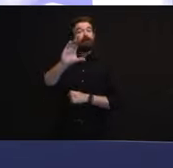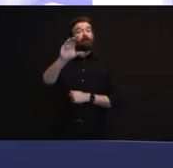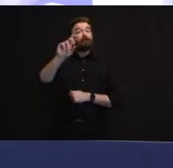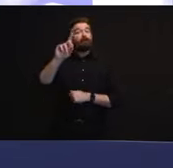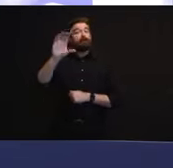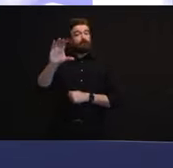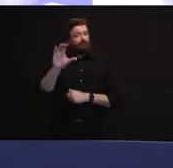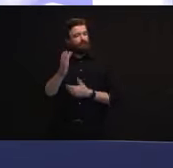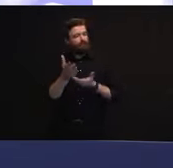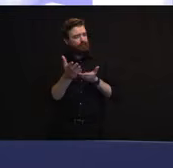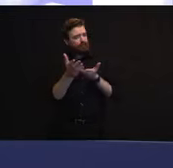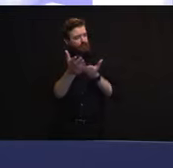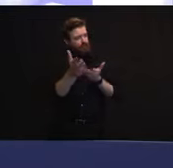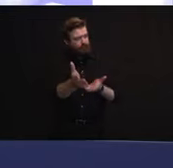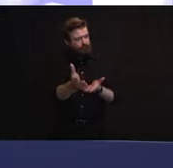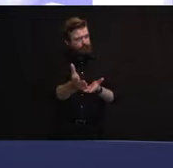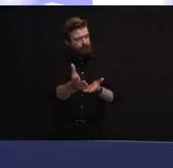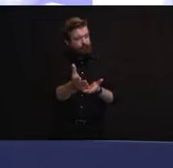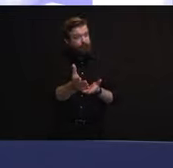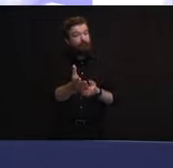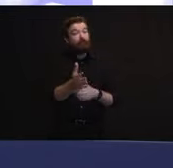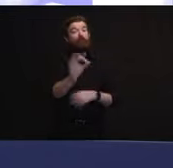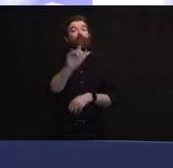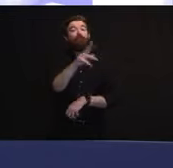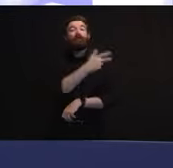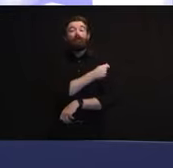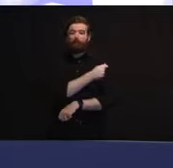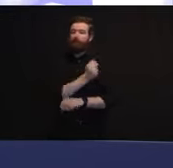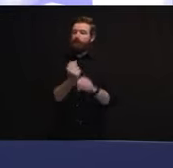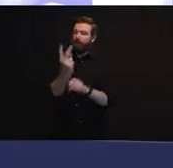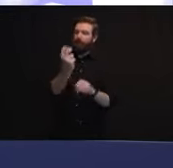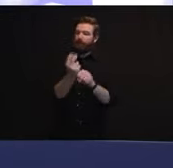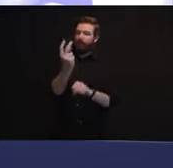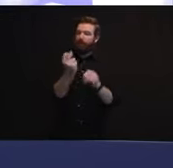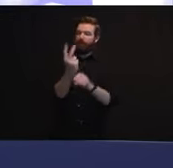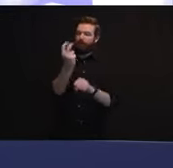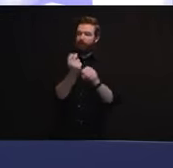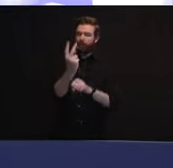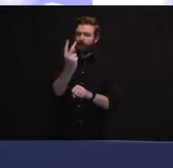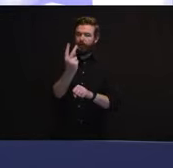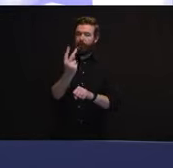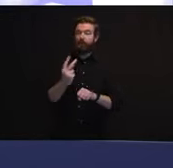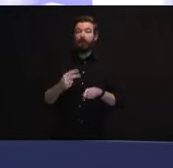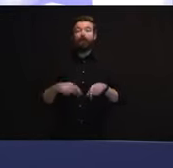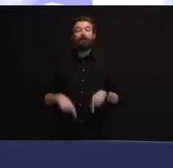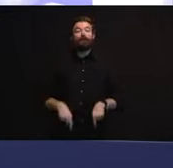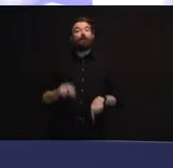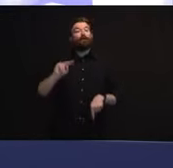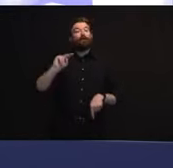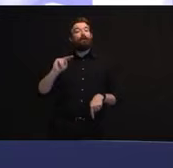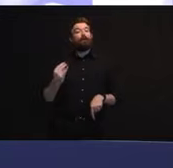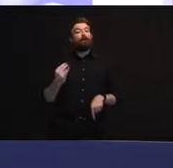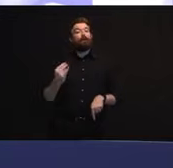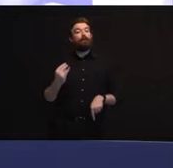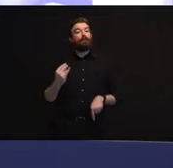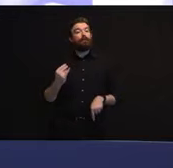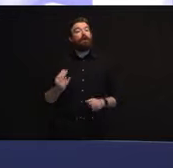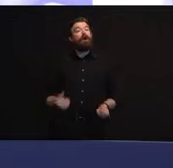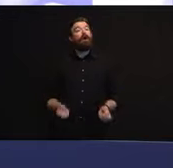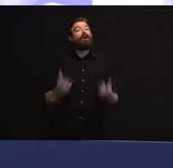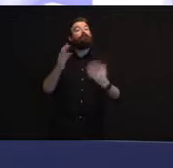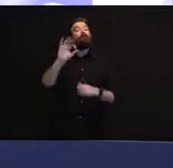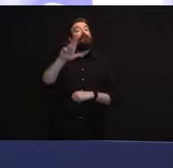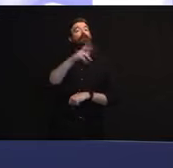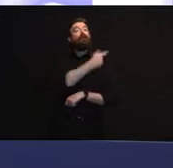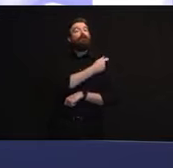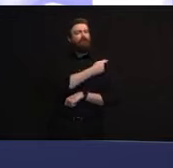older. Currently, New Jersey is experiencing low flu activity. Ensuring high flu vaccination rates can help us